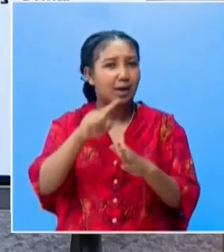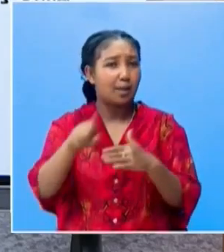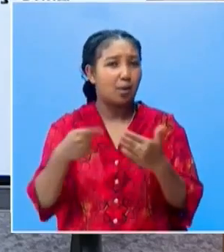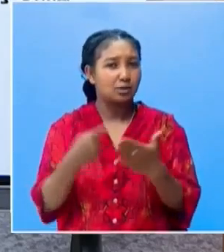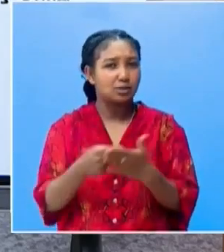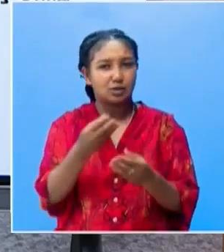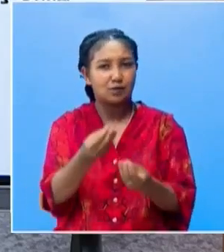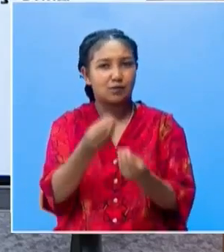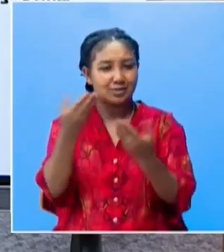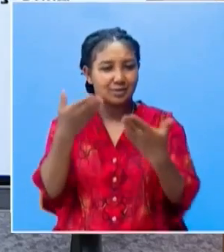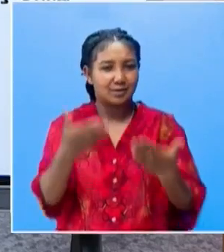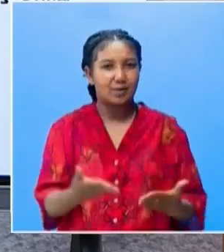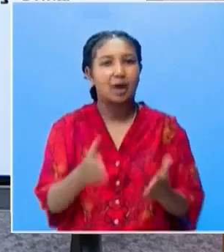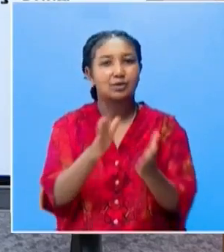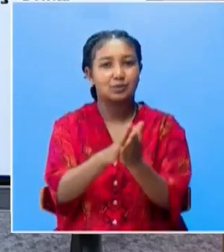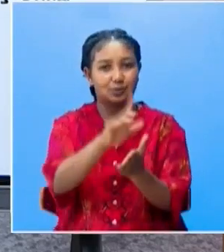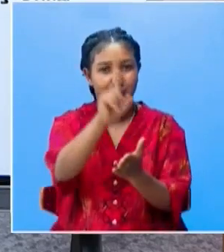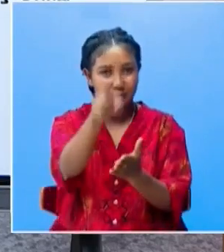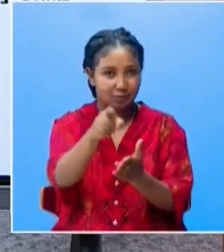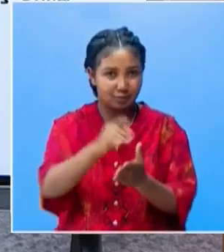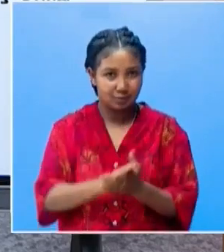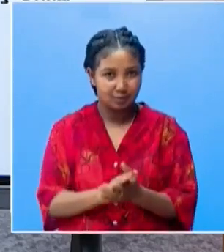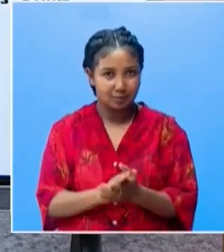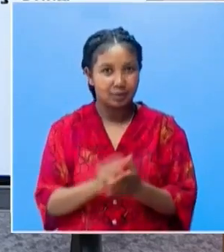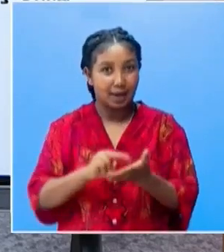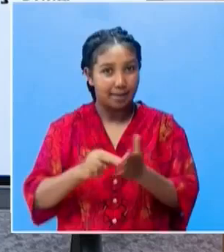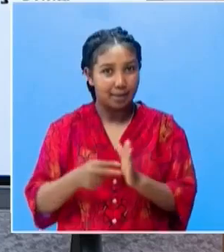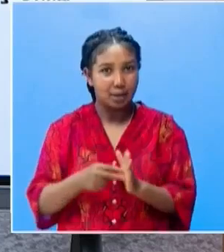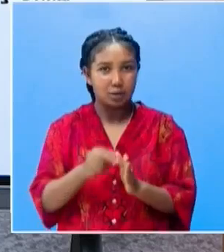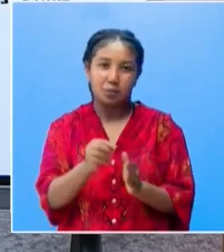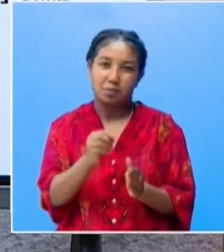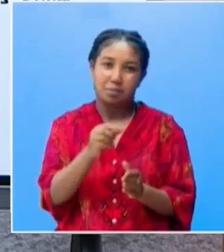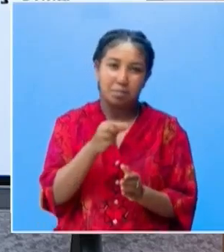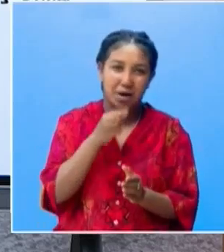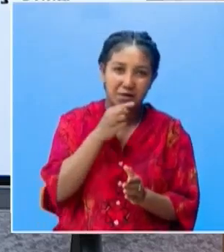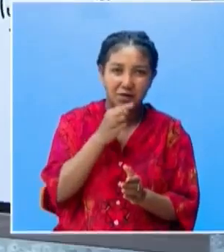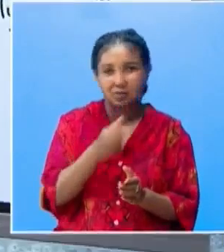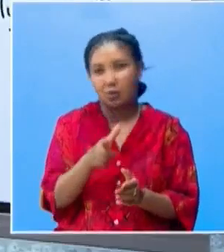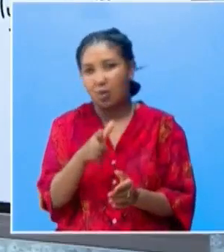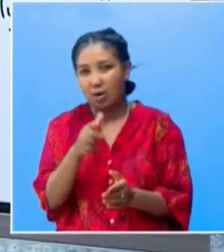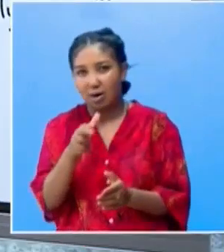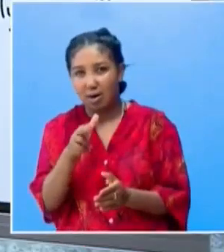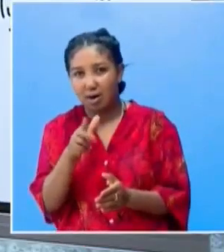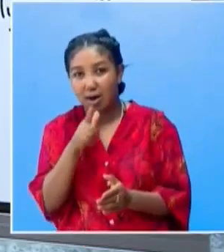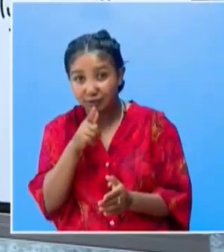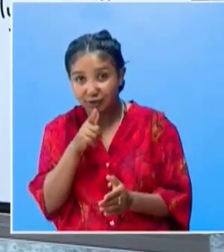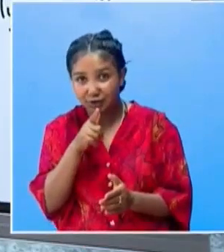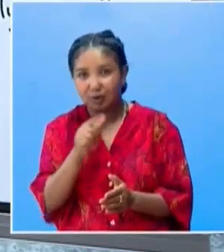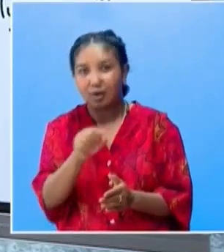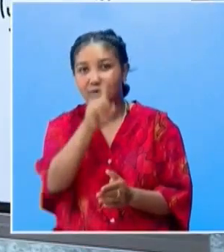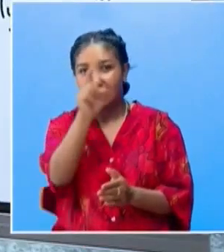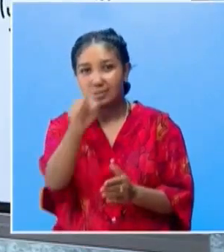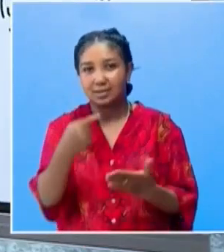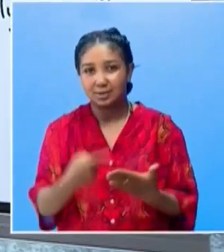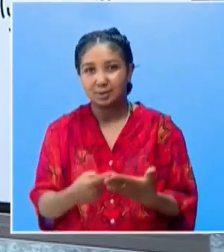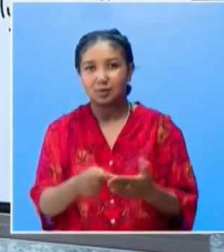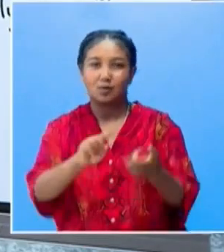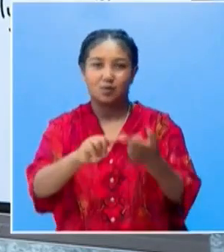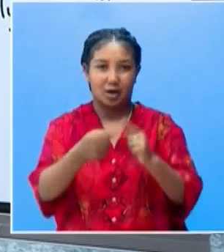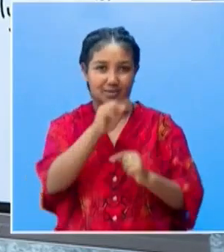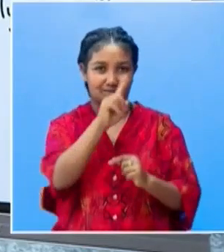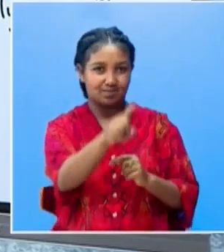the food served at school? That means your breakfast and your lunch. You are asking this to your